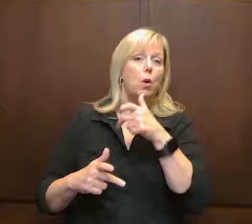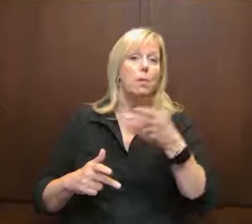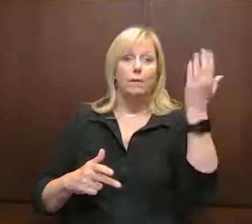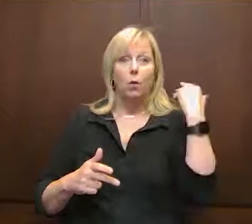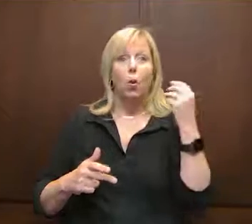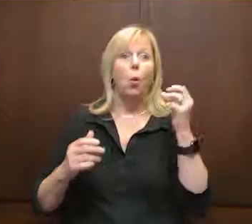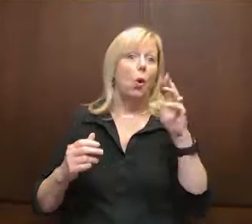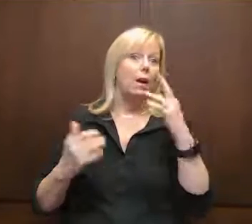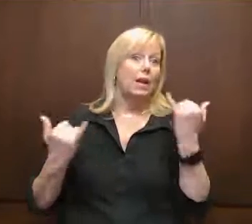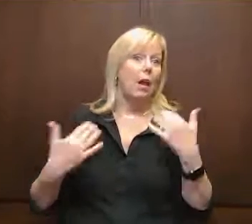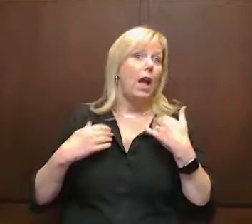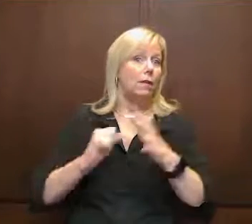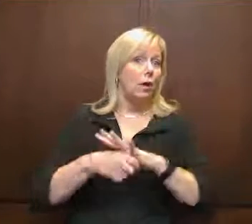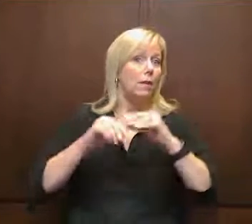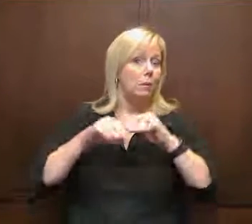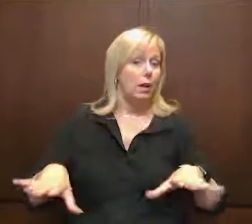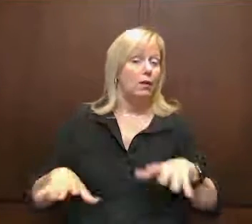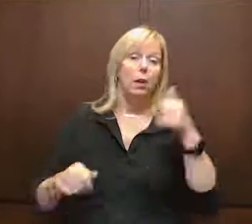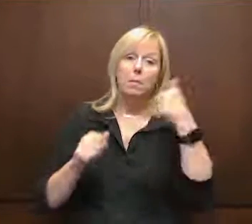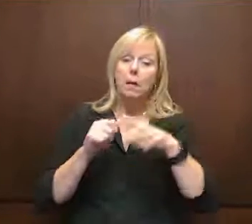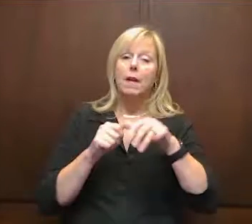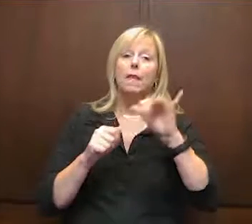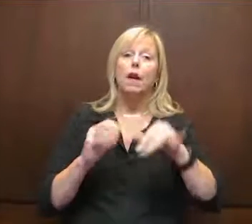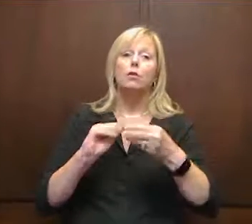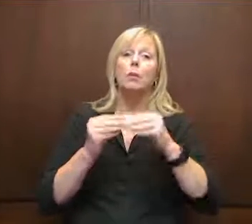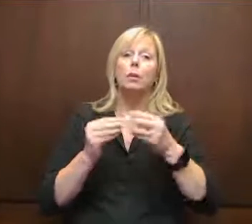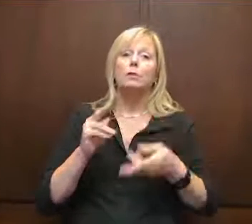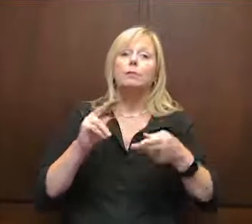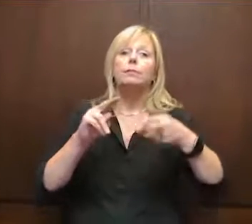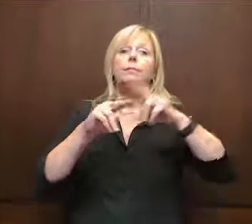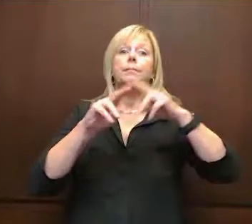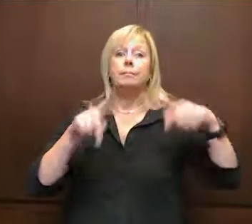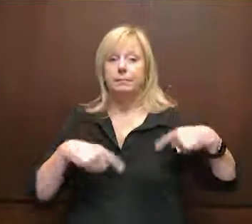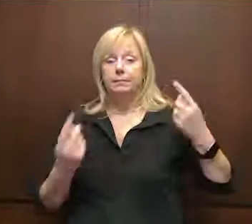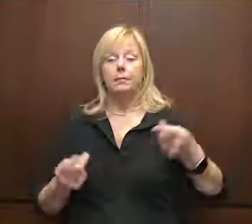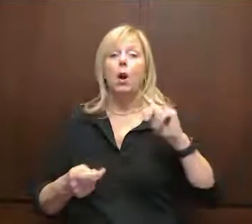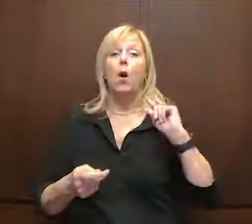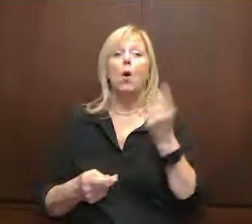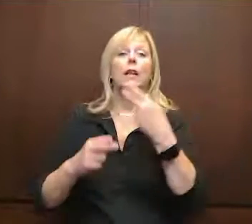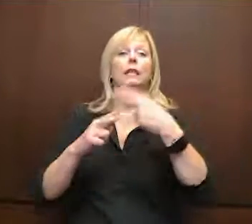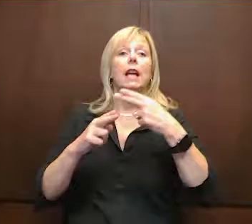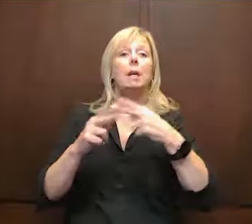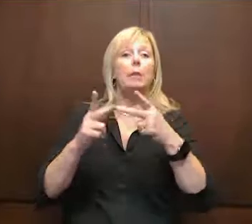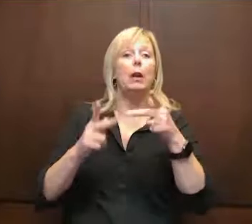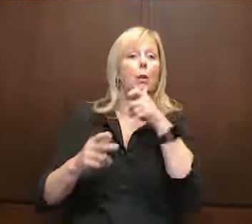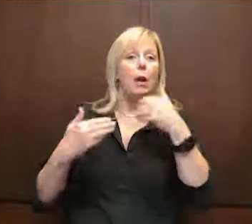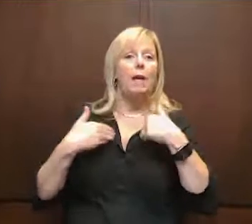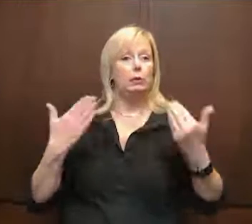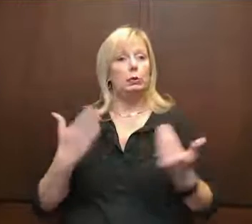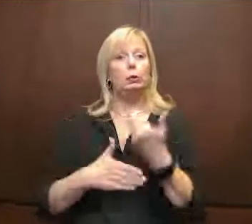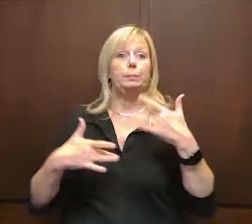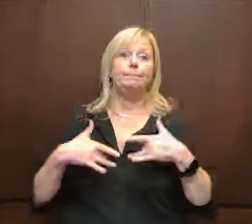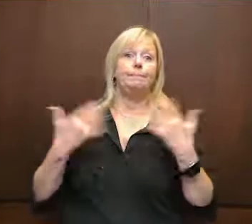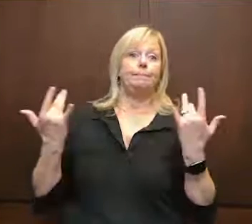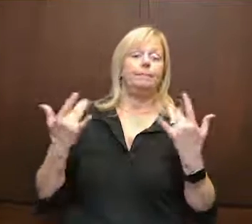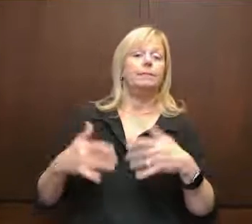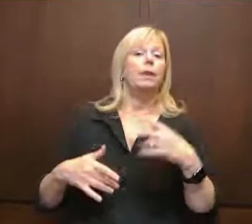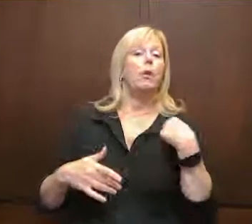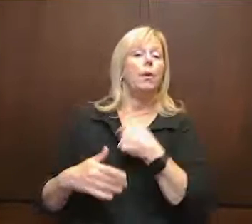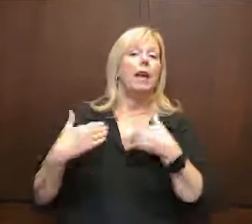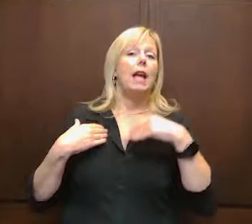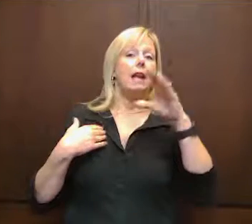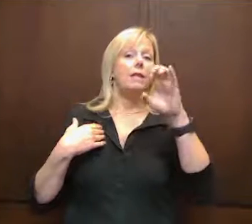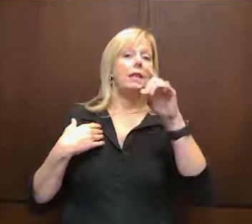in outbreak status. As a reminder, these are cumulative numbers, and we will only discuss those that have had changes today. We have